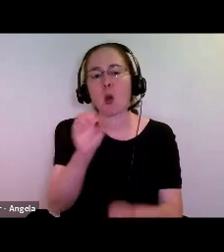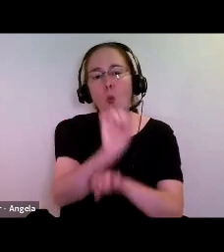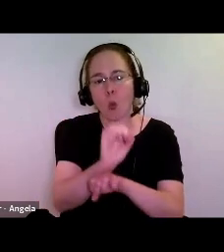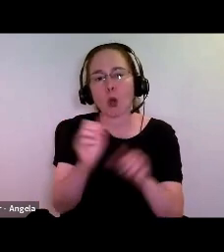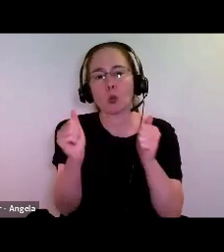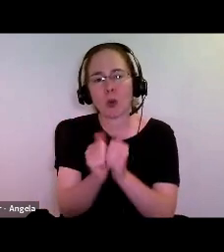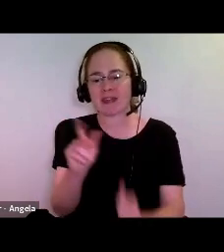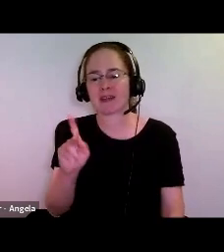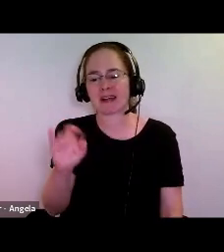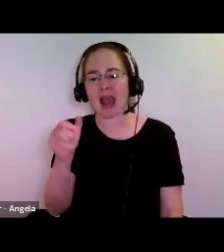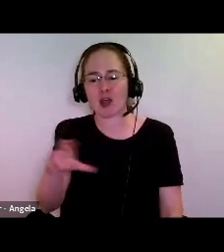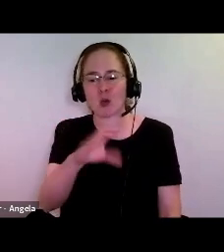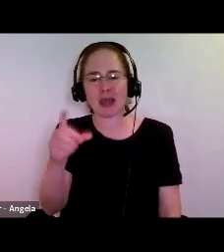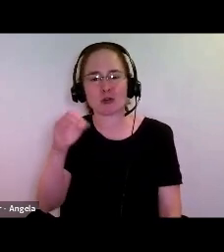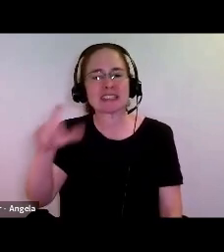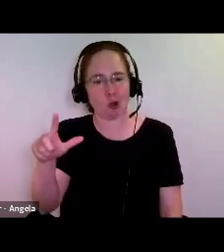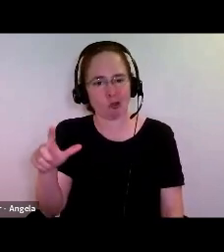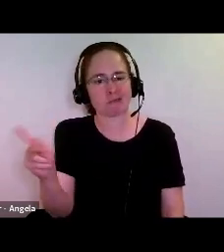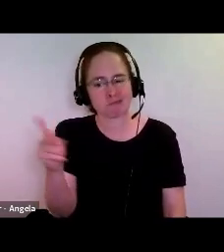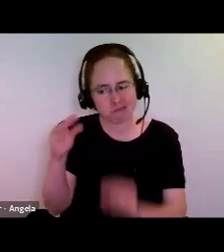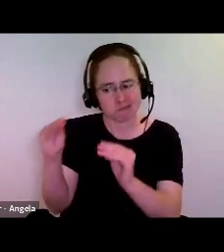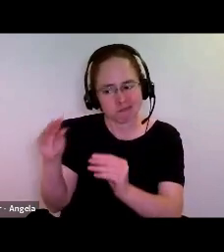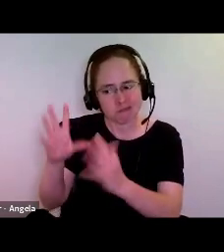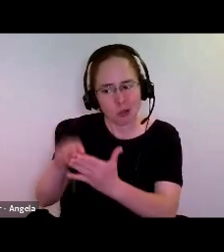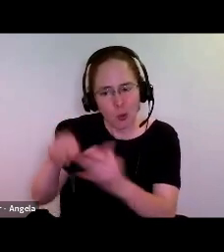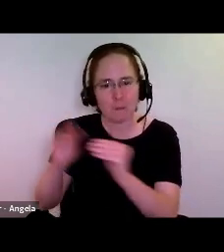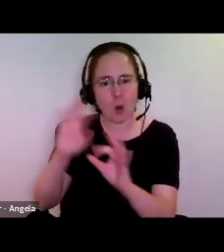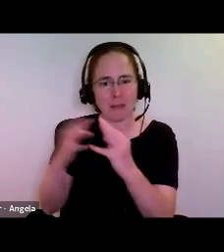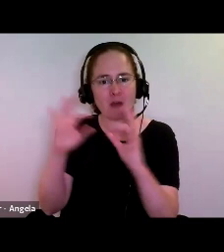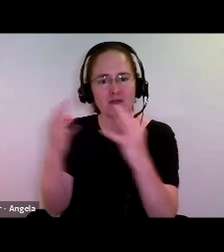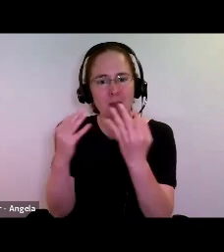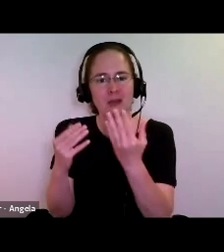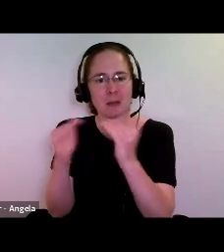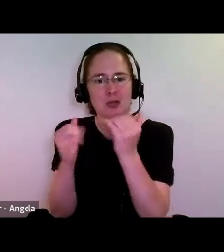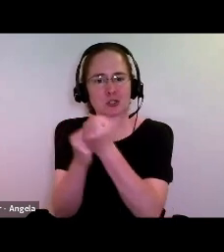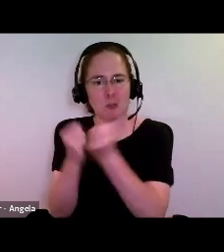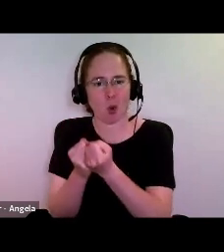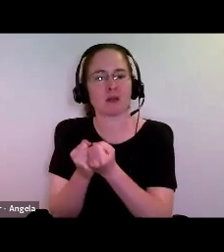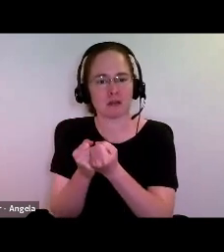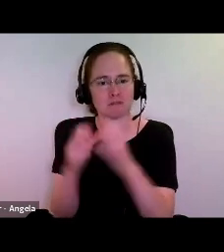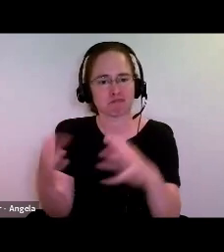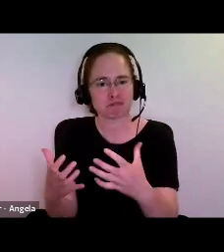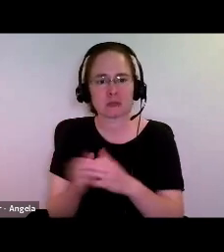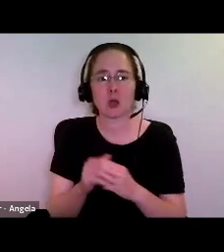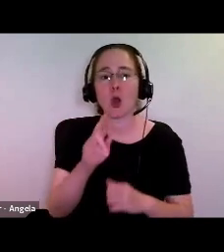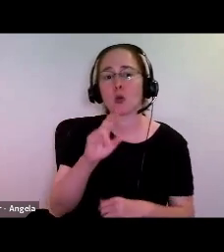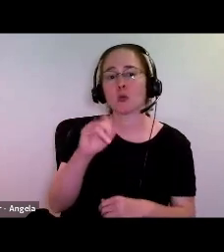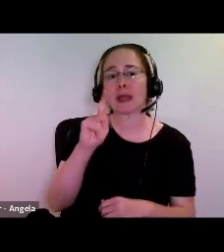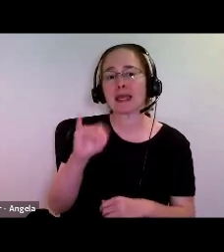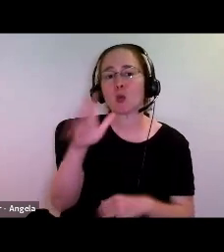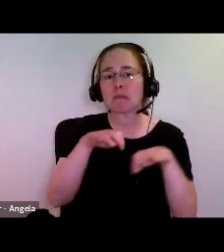and Crystal as they've learned more about the family peer support workforce. Ricky's going to really take us through what